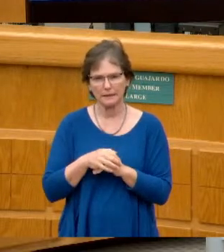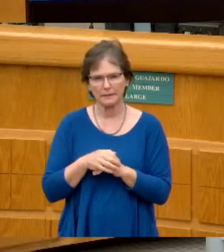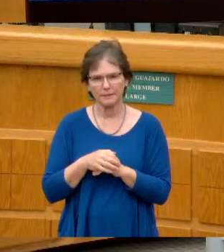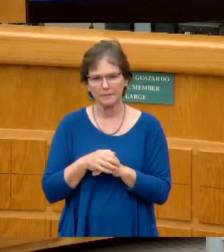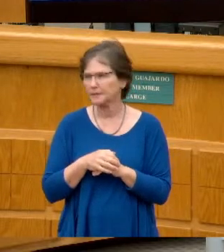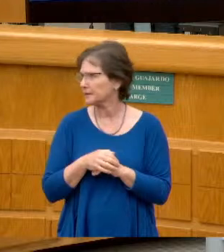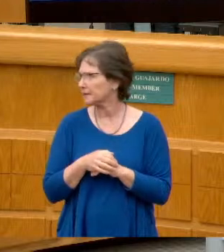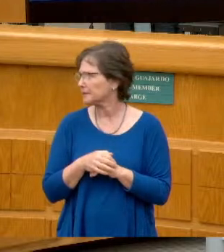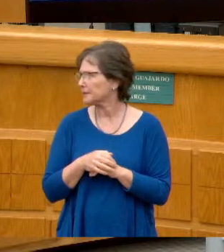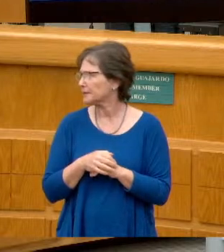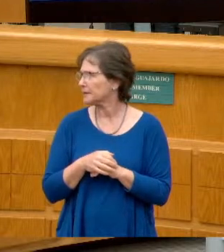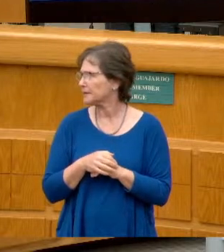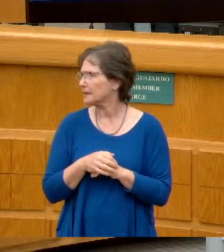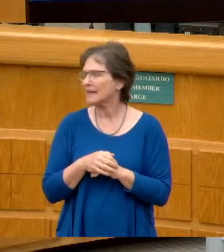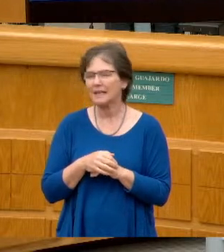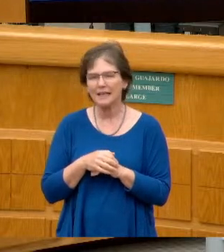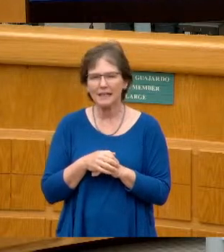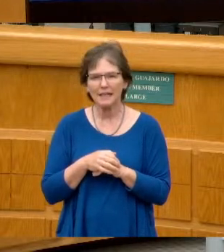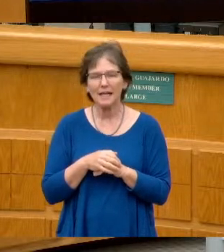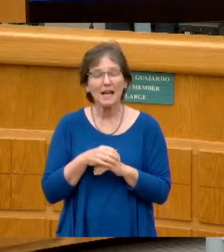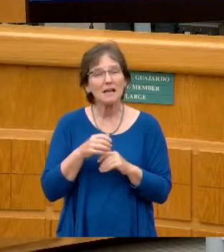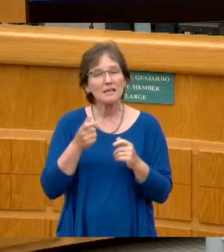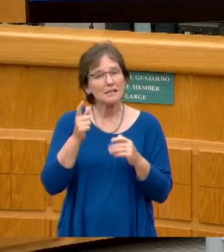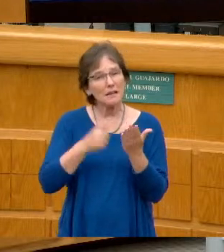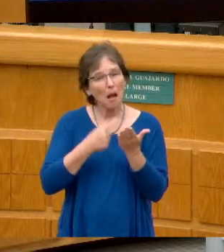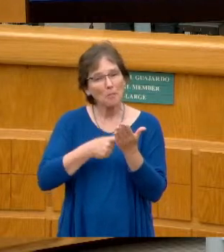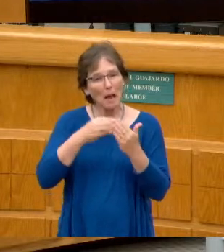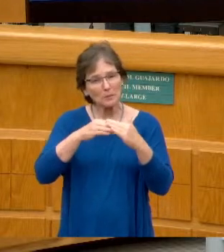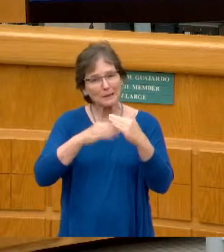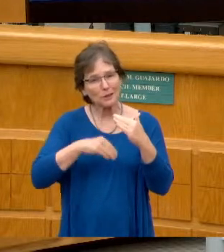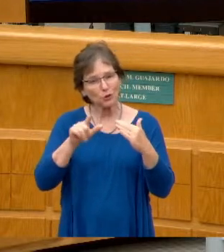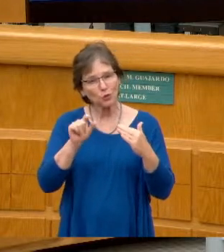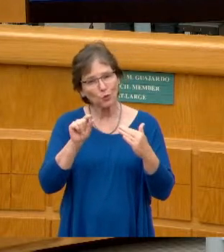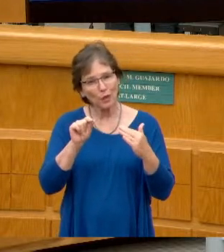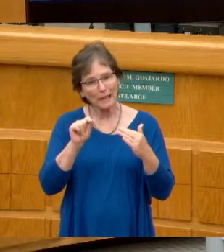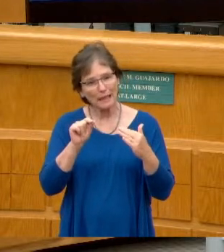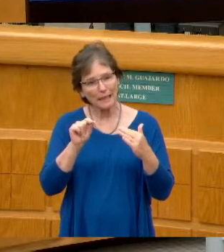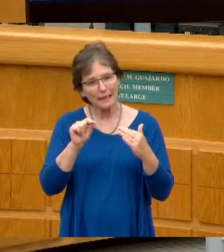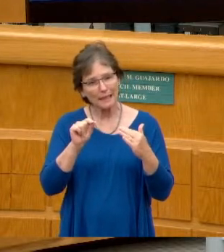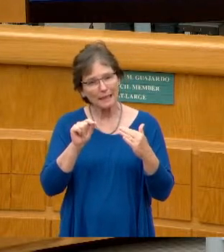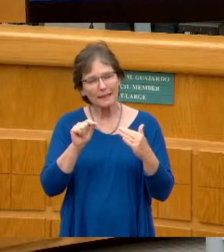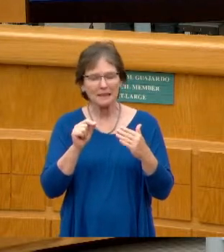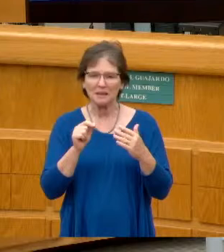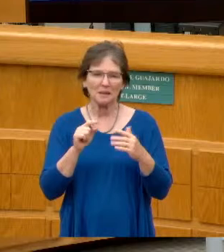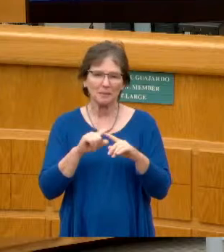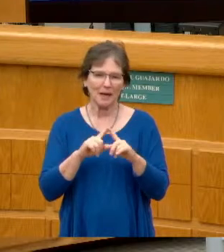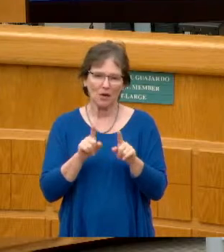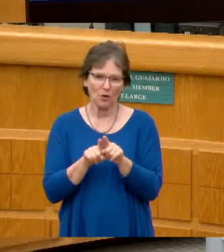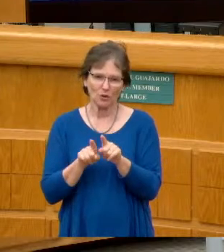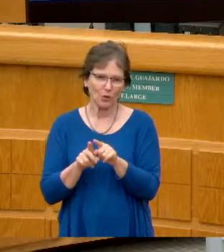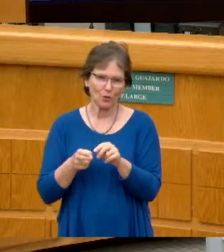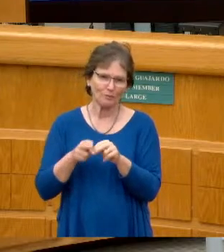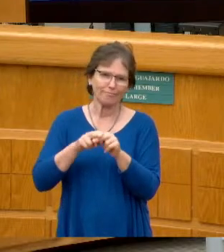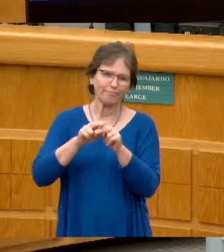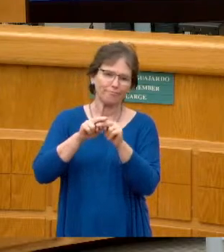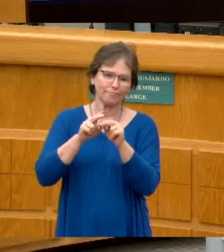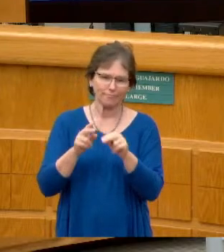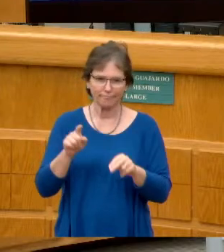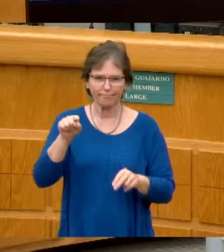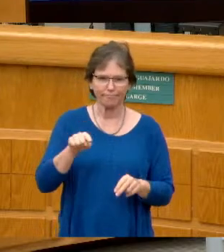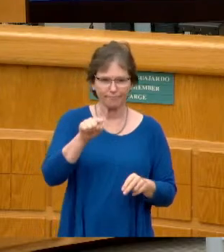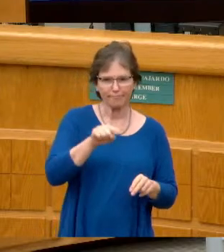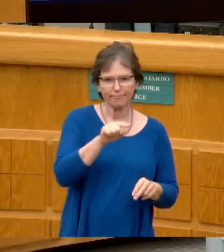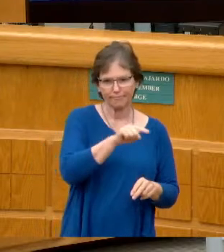care in the hospital. They were needing intensive care. And so the numbers since the 20th are